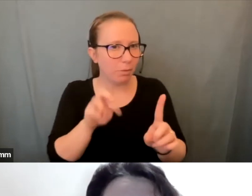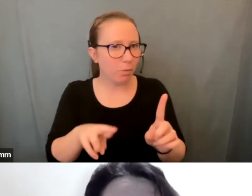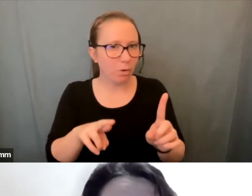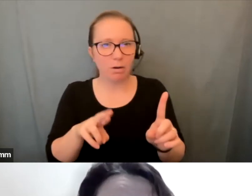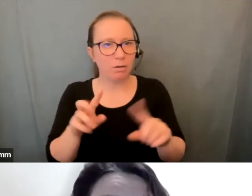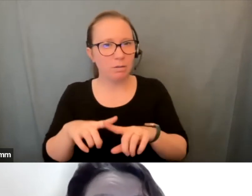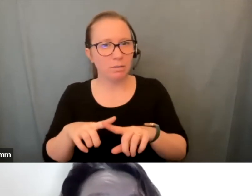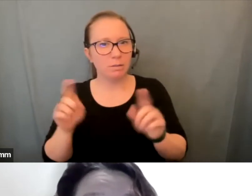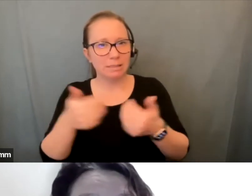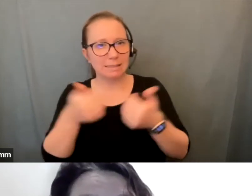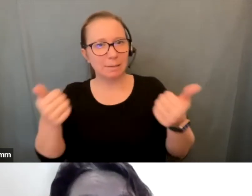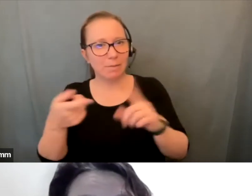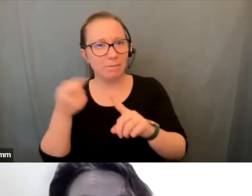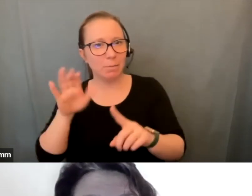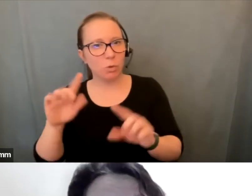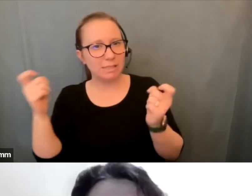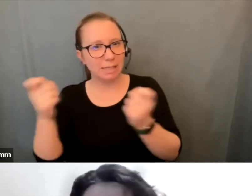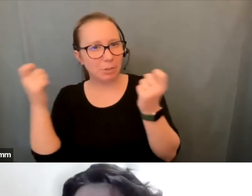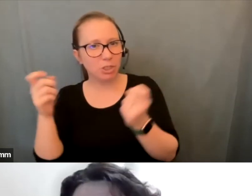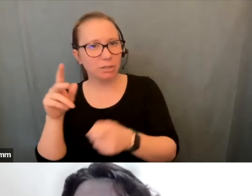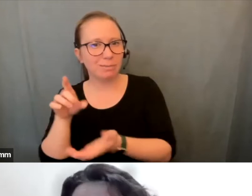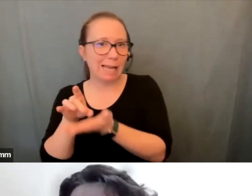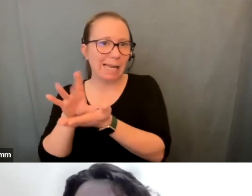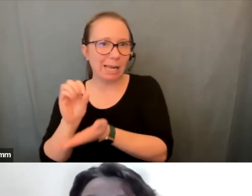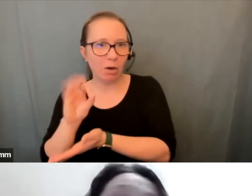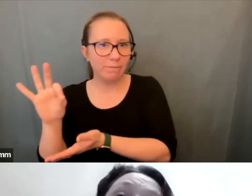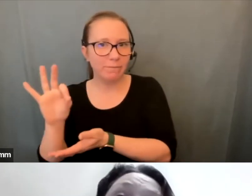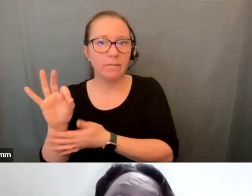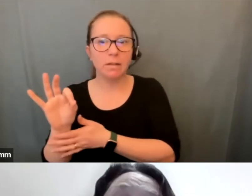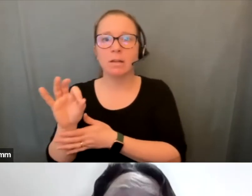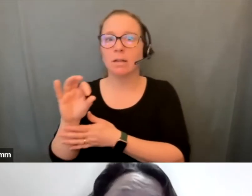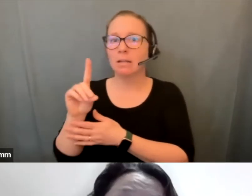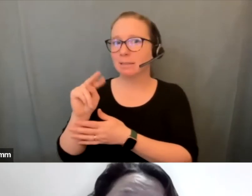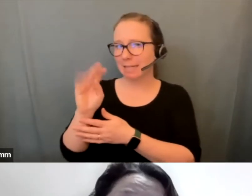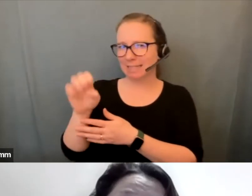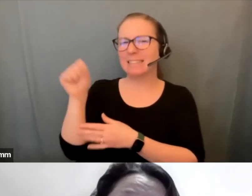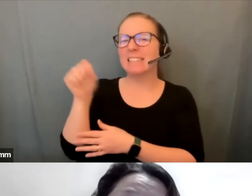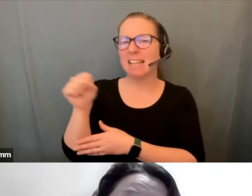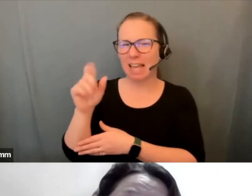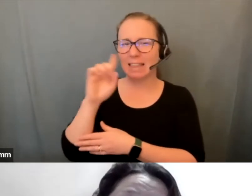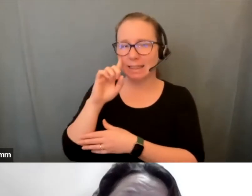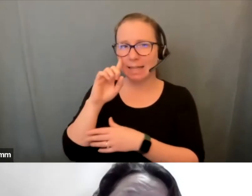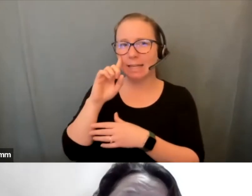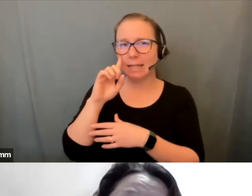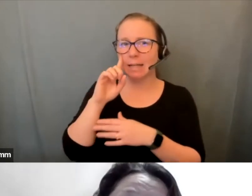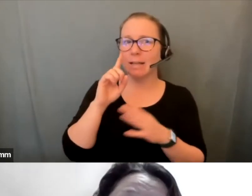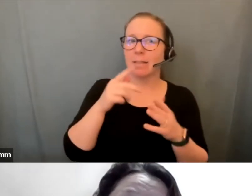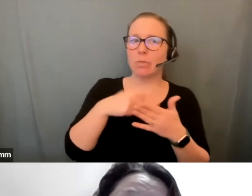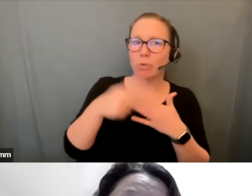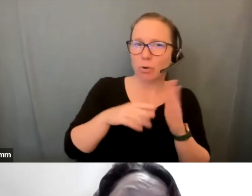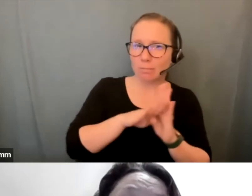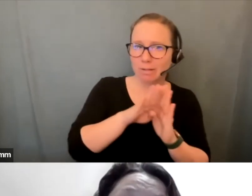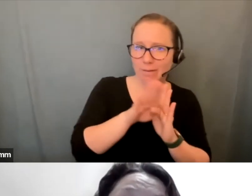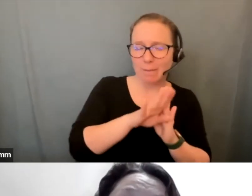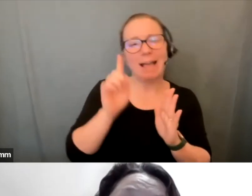different from your celebration kickoff? Yeah, I mean, I think as we sort of develop the program, I think the kickoff is probably